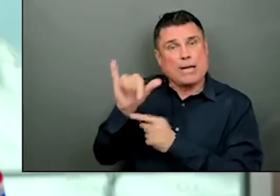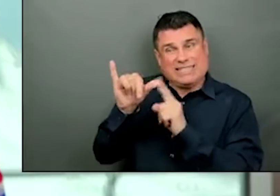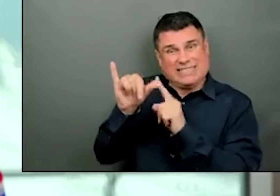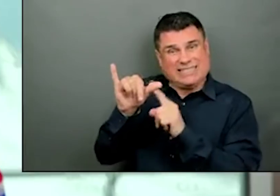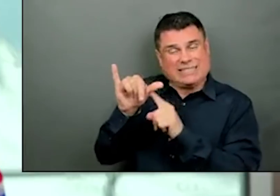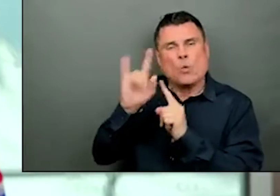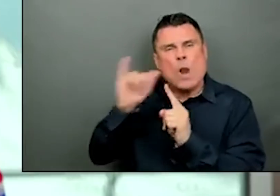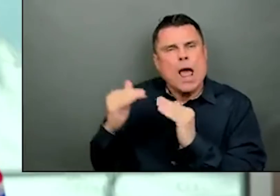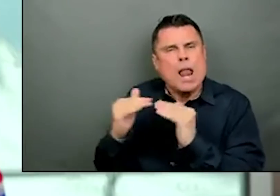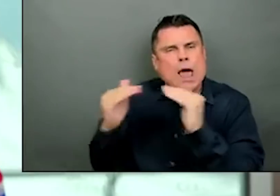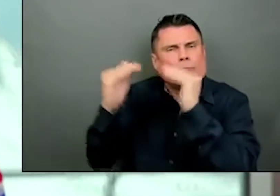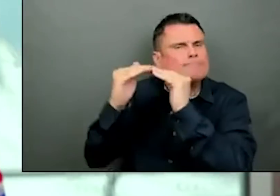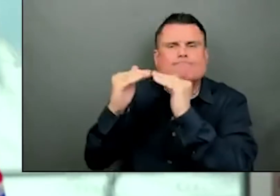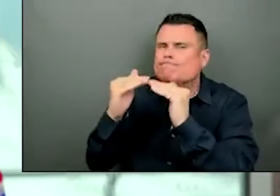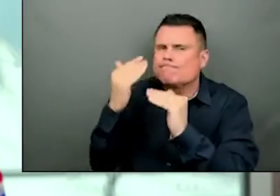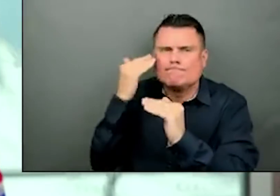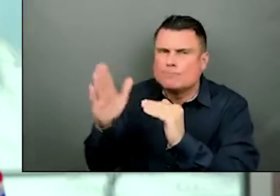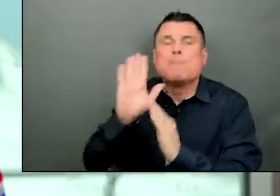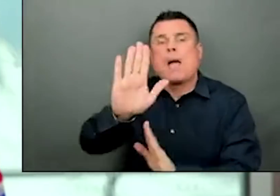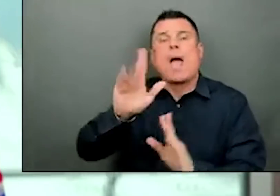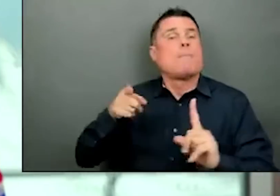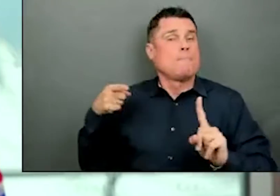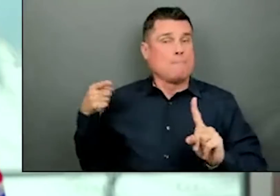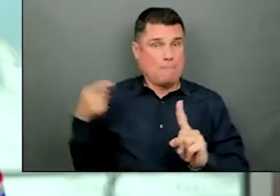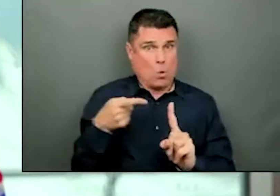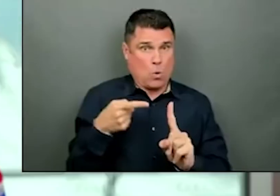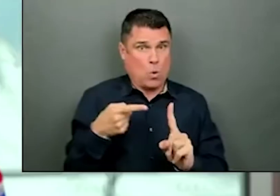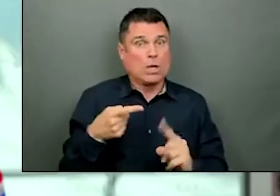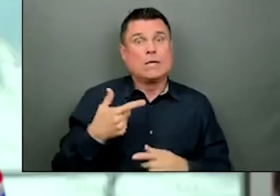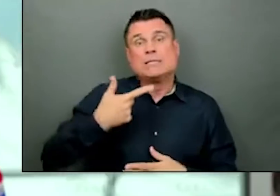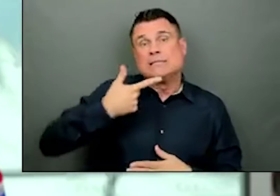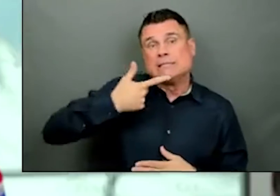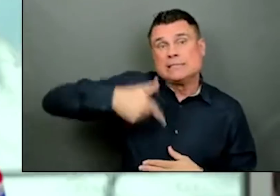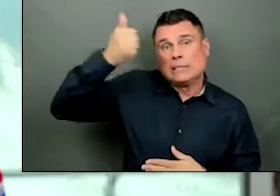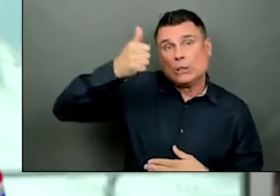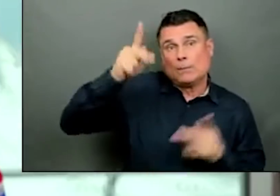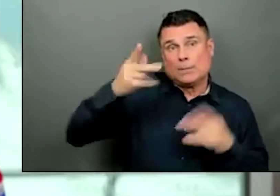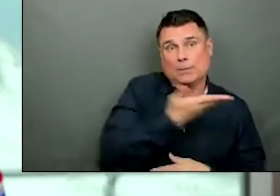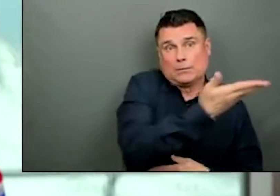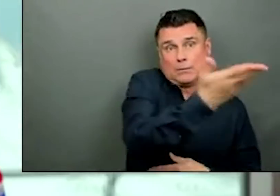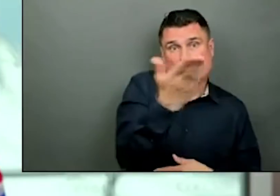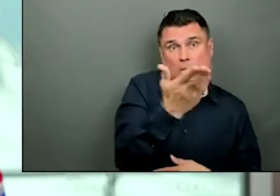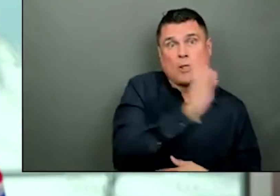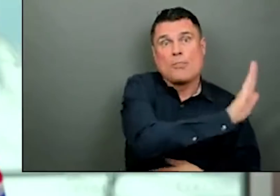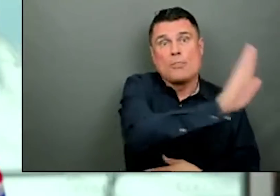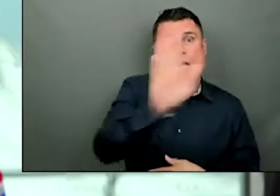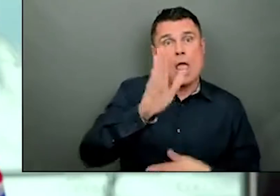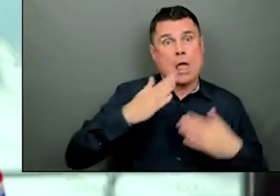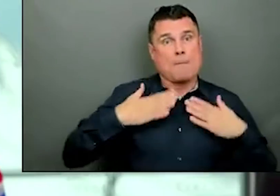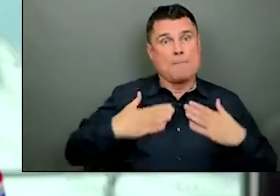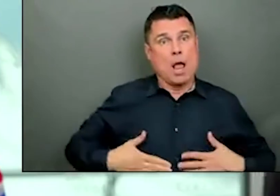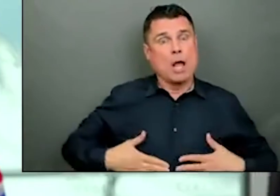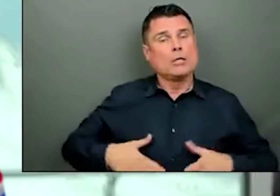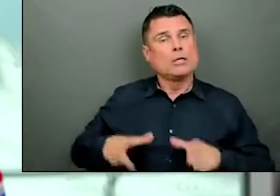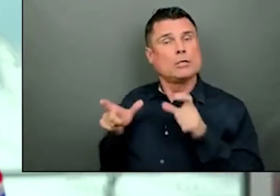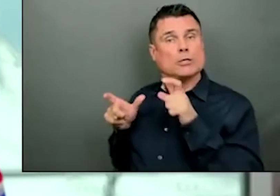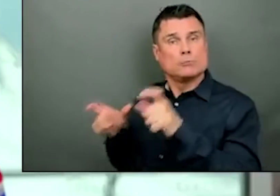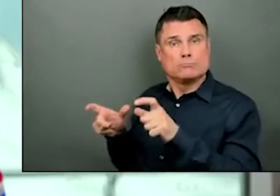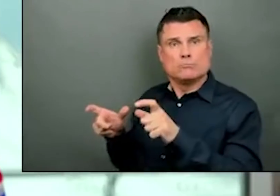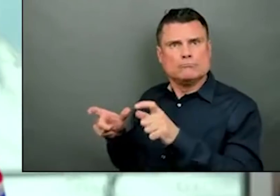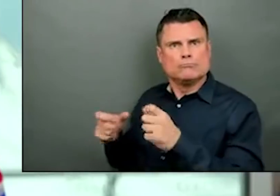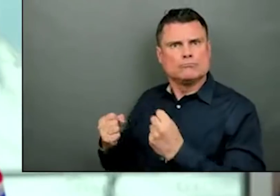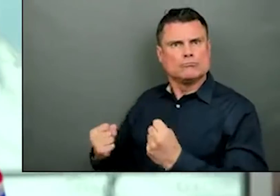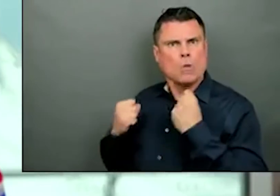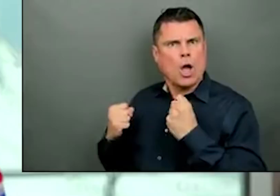in long-term care that lasts for many months, in healthcare workers, and we're continuing to monitor this on an